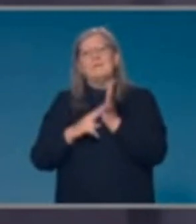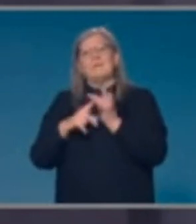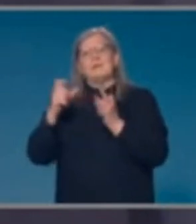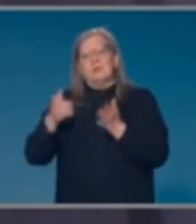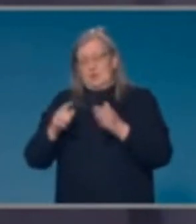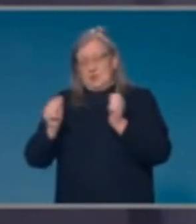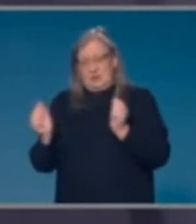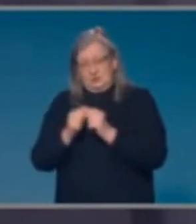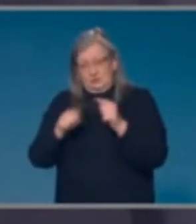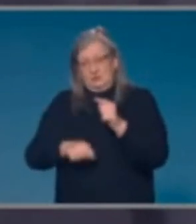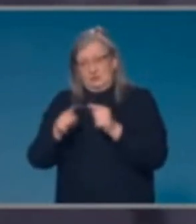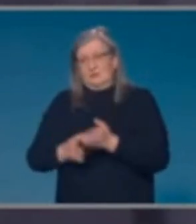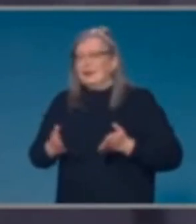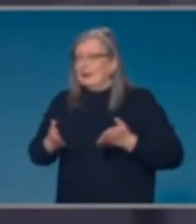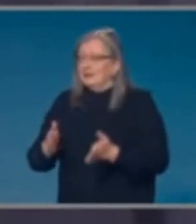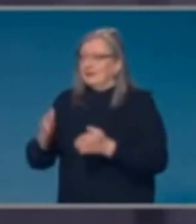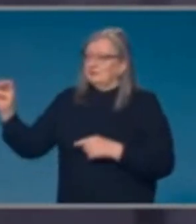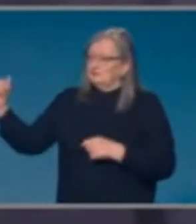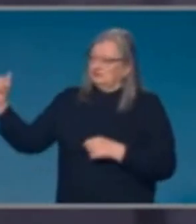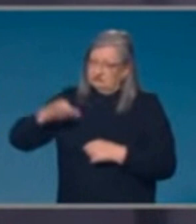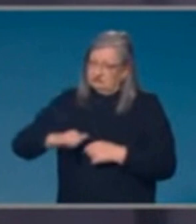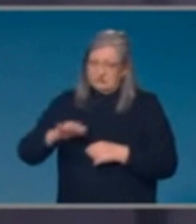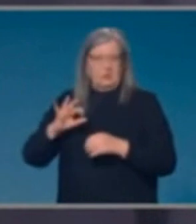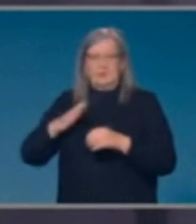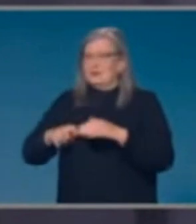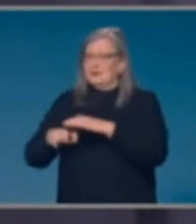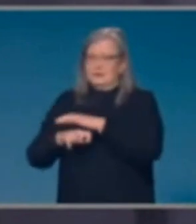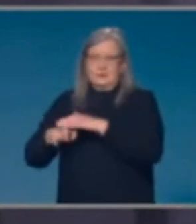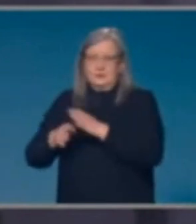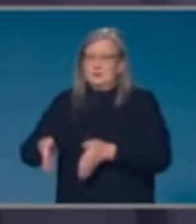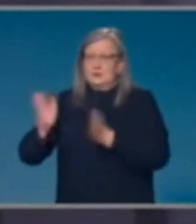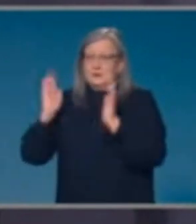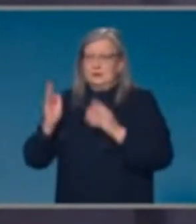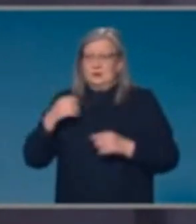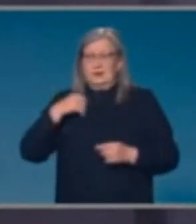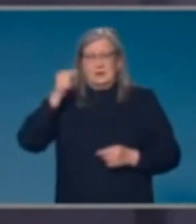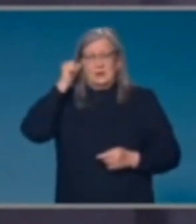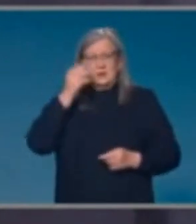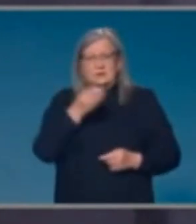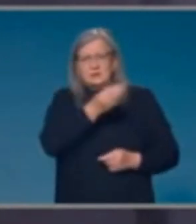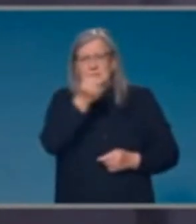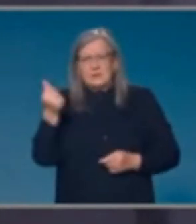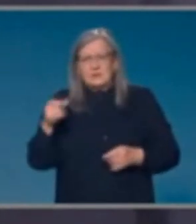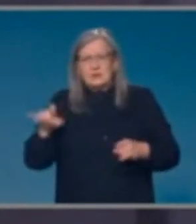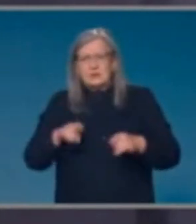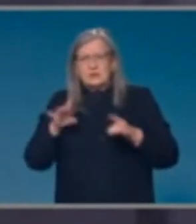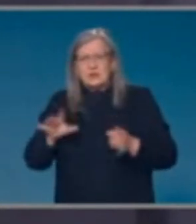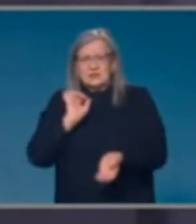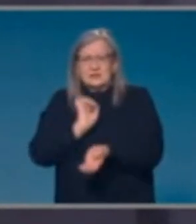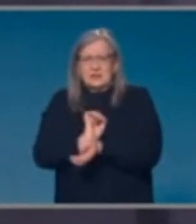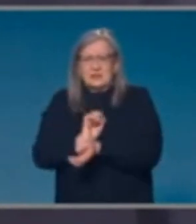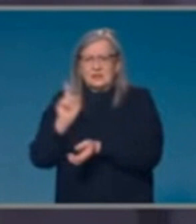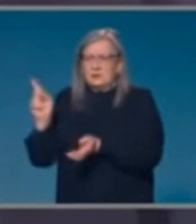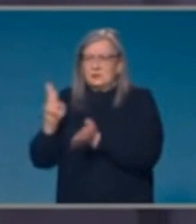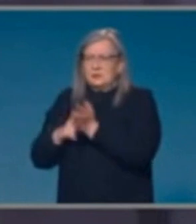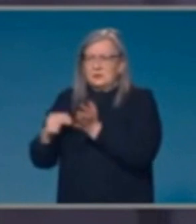that's, I understand there are some Australians that have been stuck in the South Island of New Zealand for some time, and we'd welcome them home.